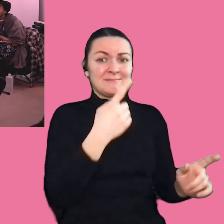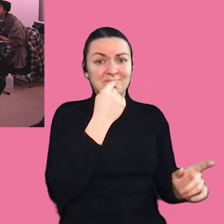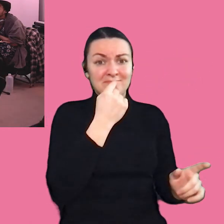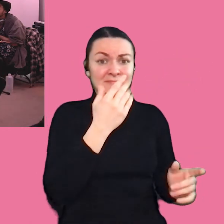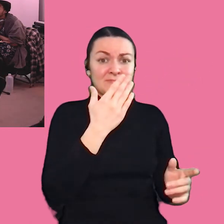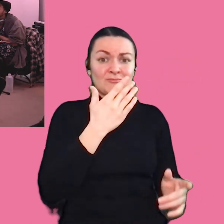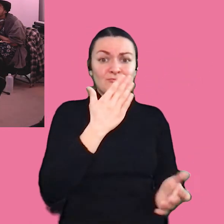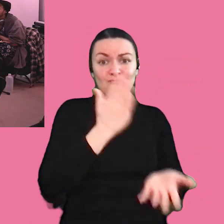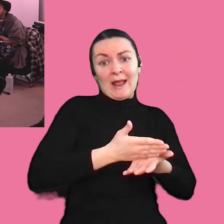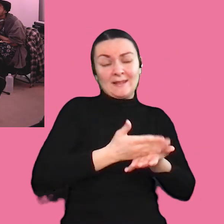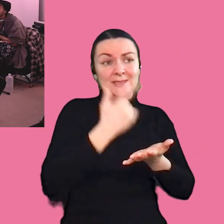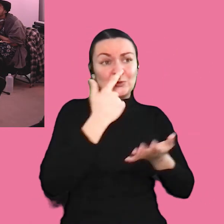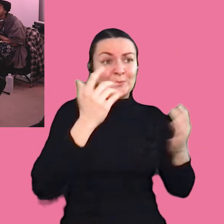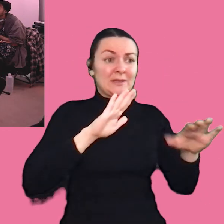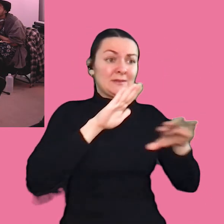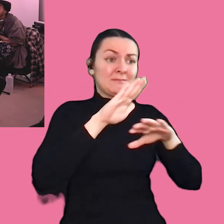be underwater.